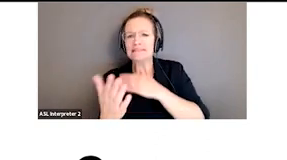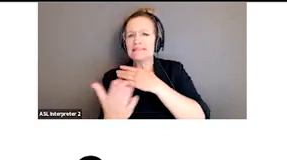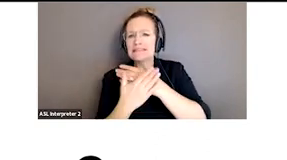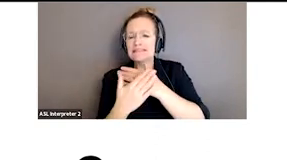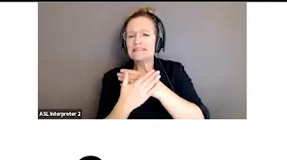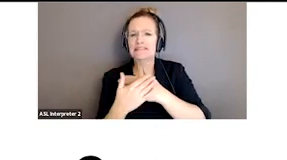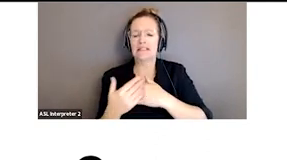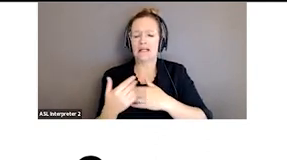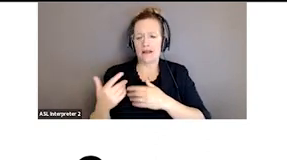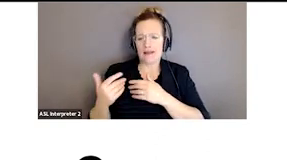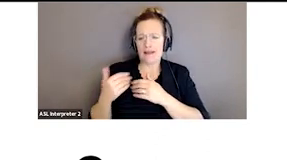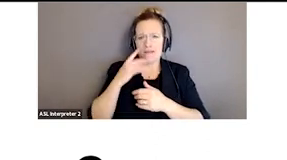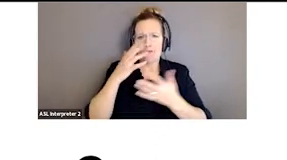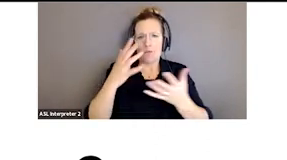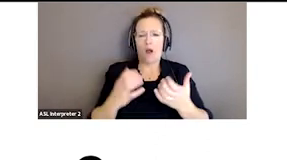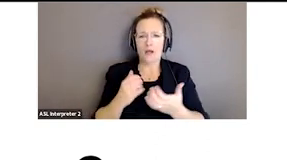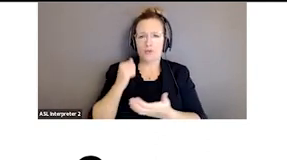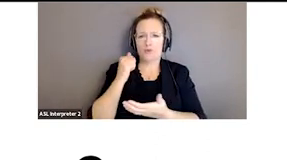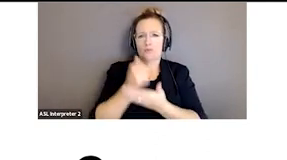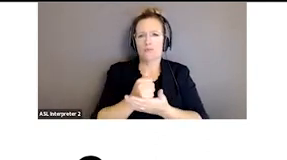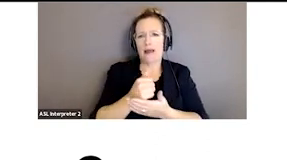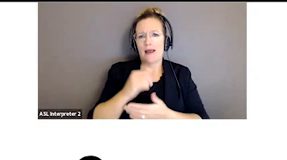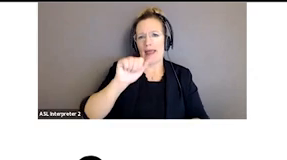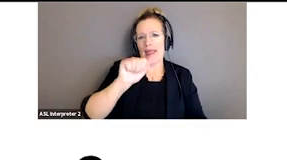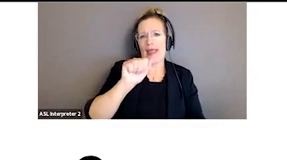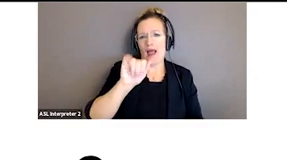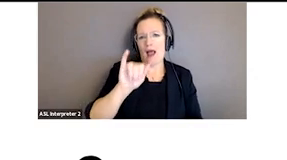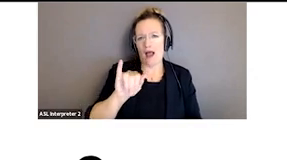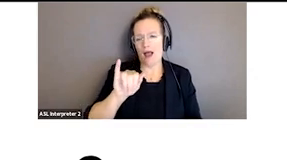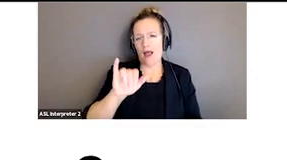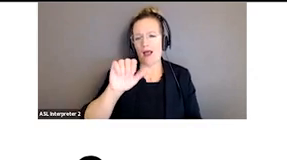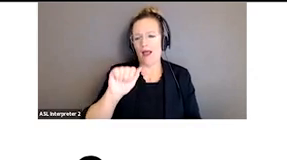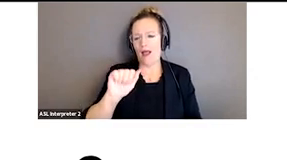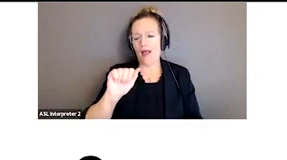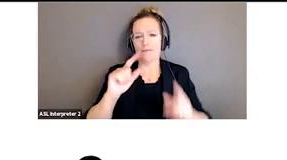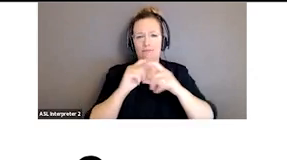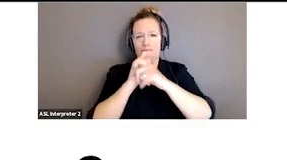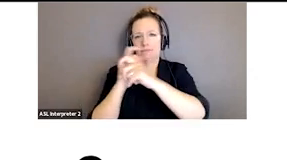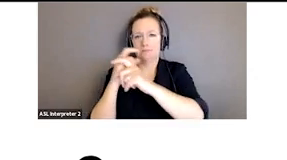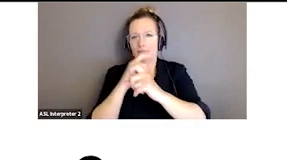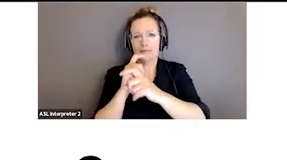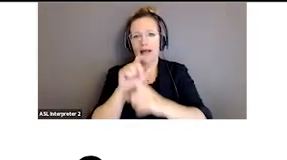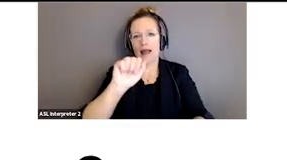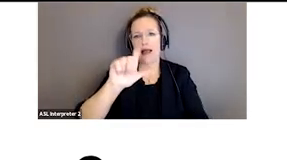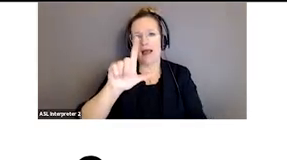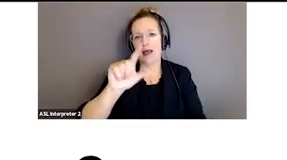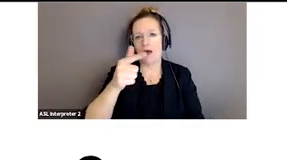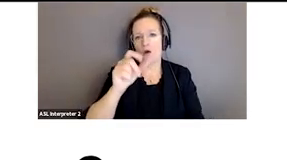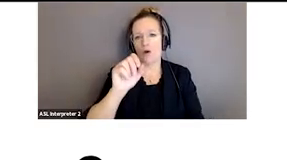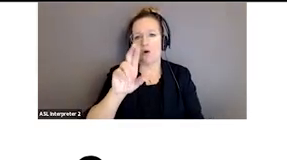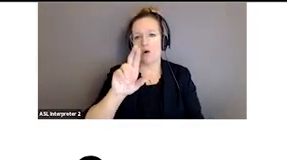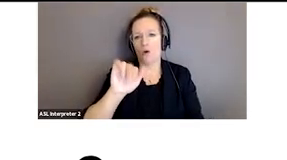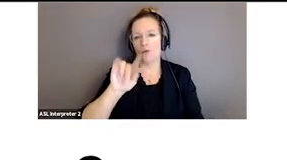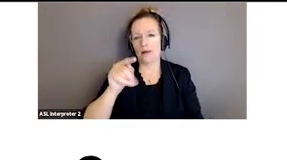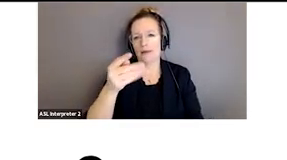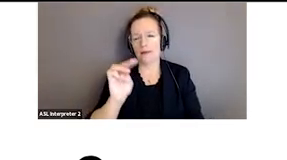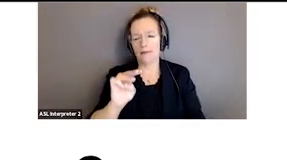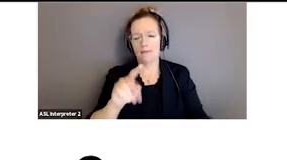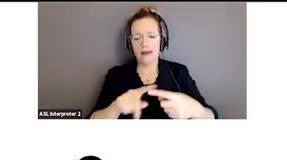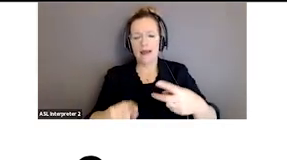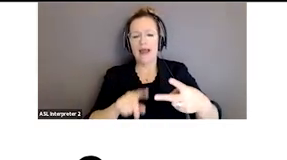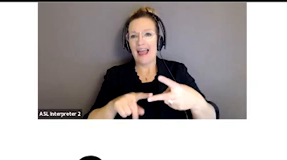in patenting AI algorithms, and what is the usual cost and timeline to draft US